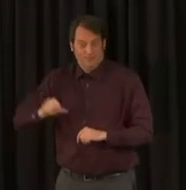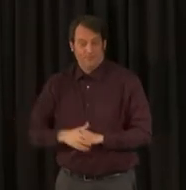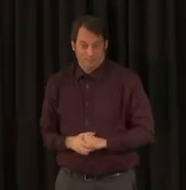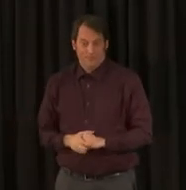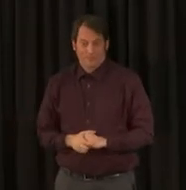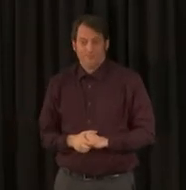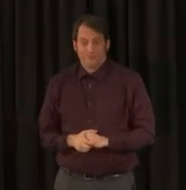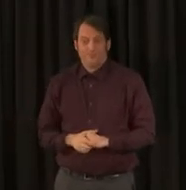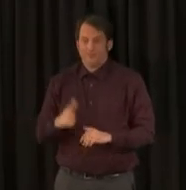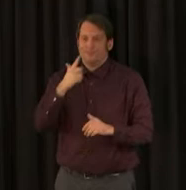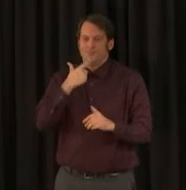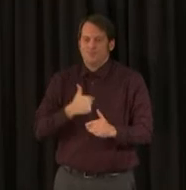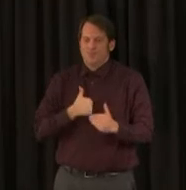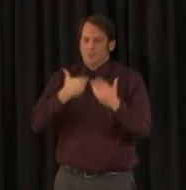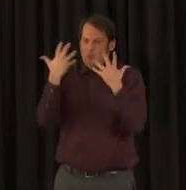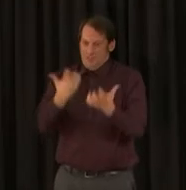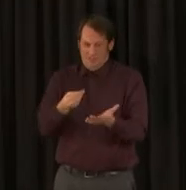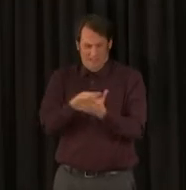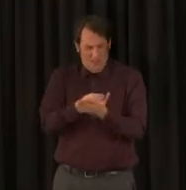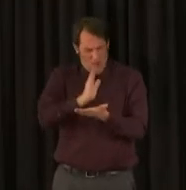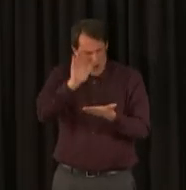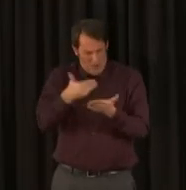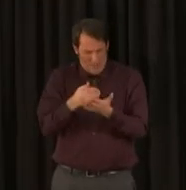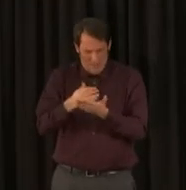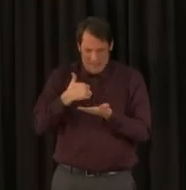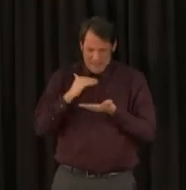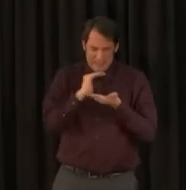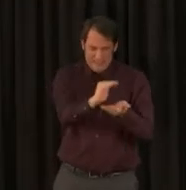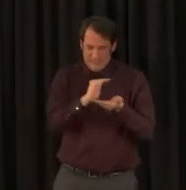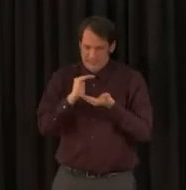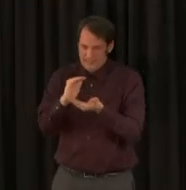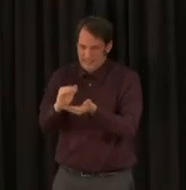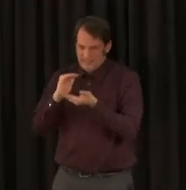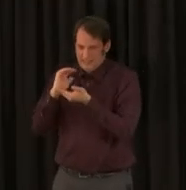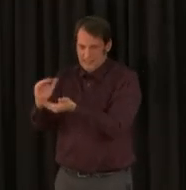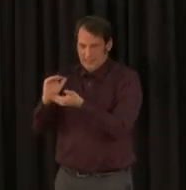as far as possible, we are not recommending